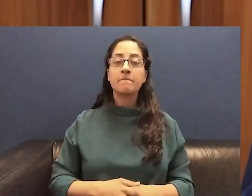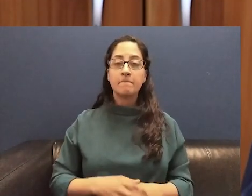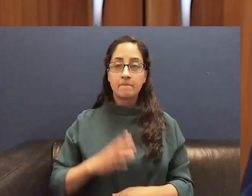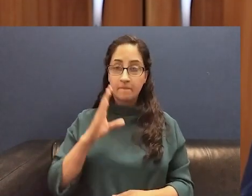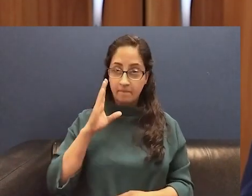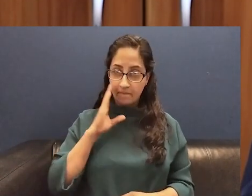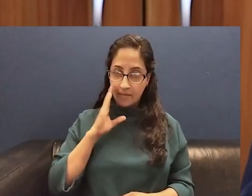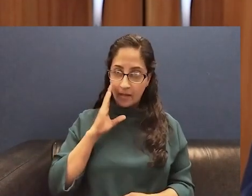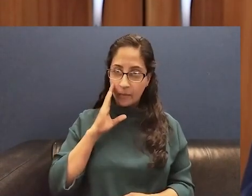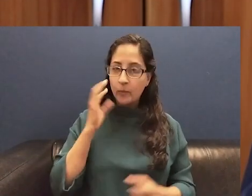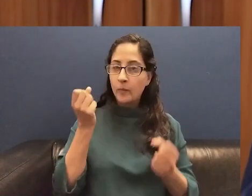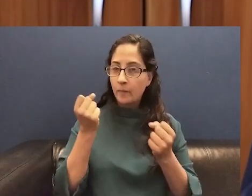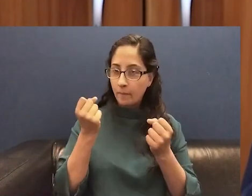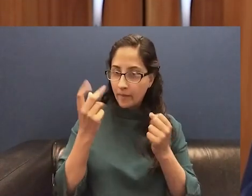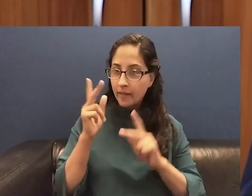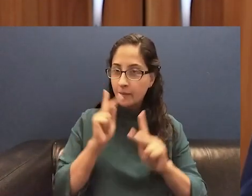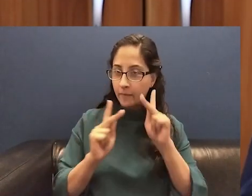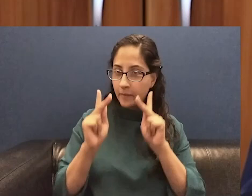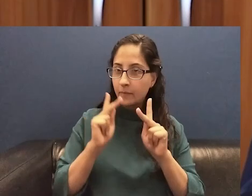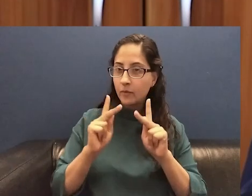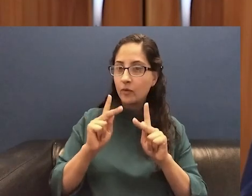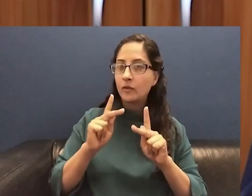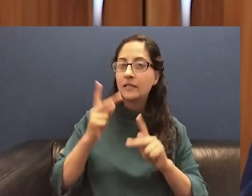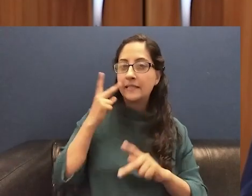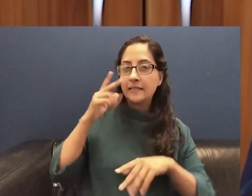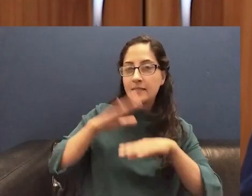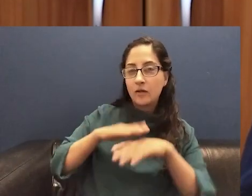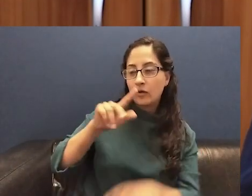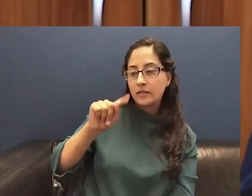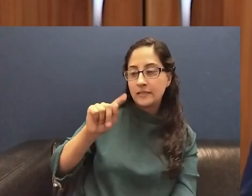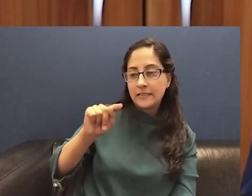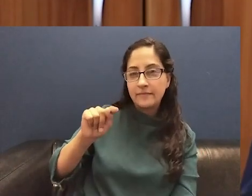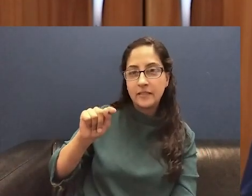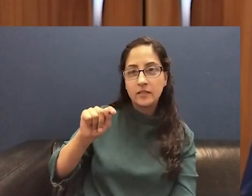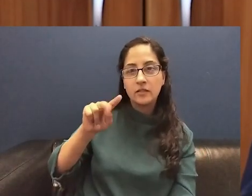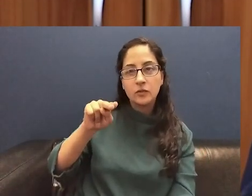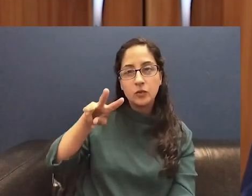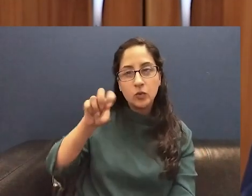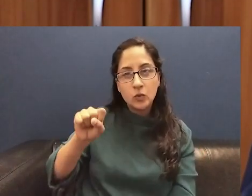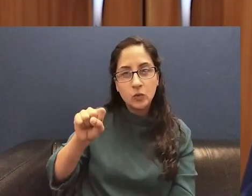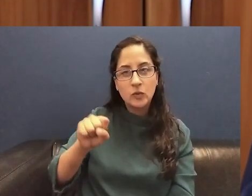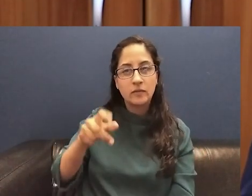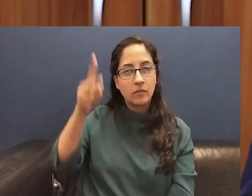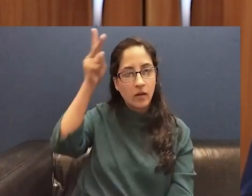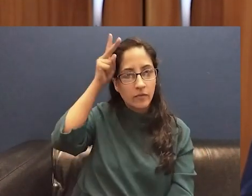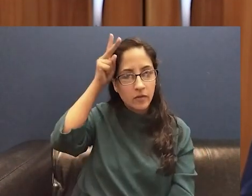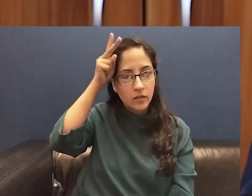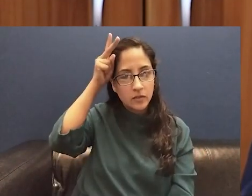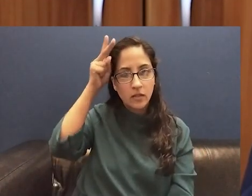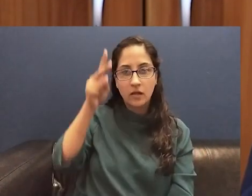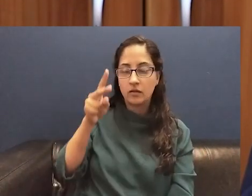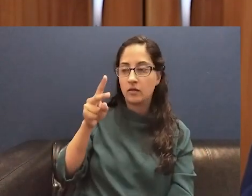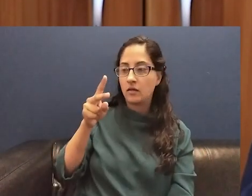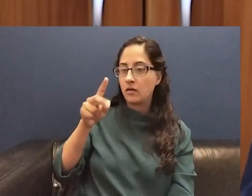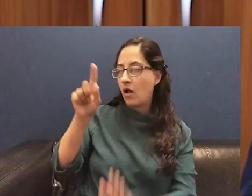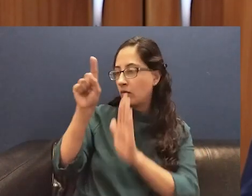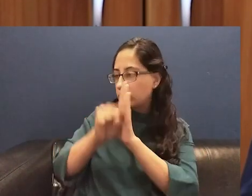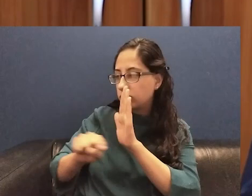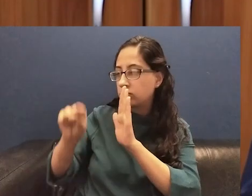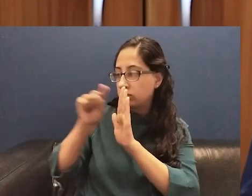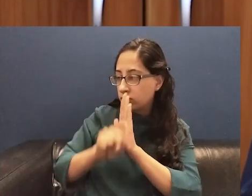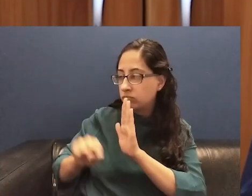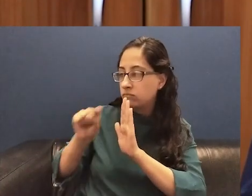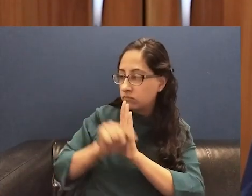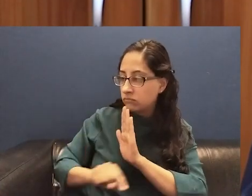presenting every day from Afghanistan. Honestly, we don't want to ignore that.